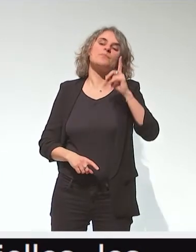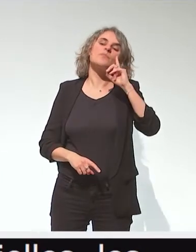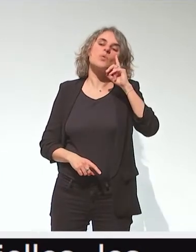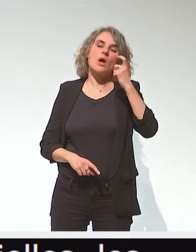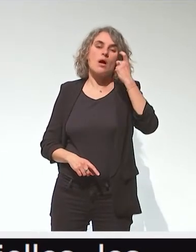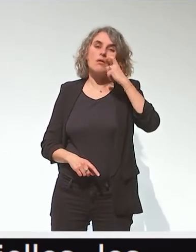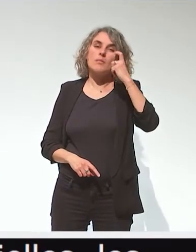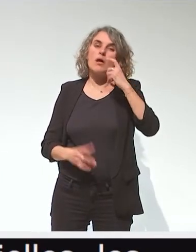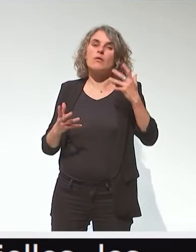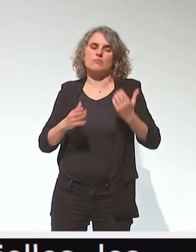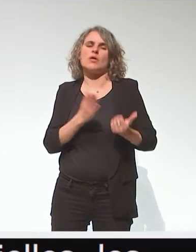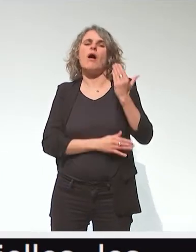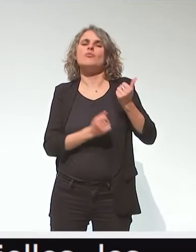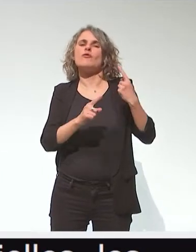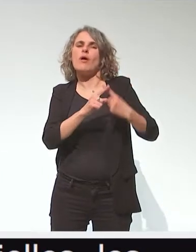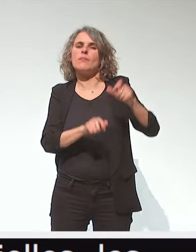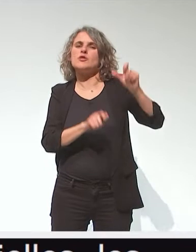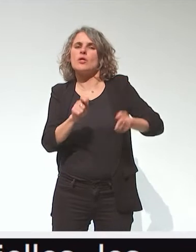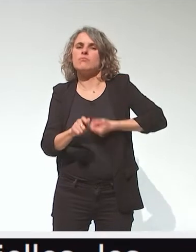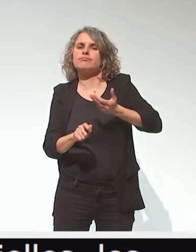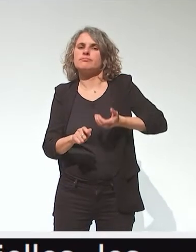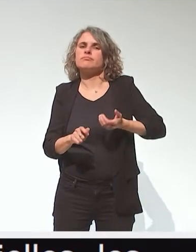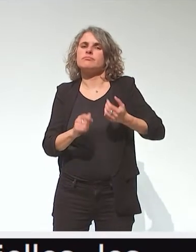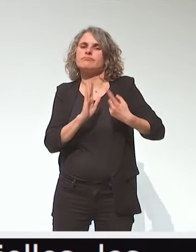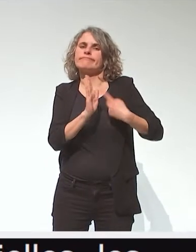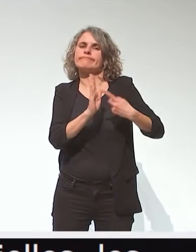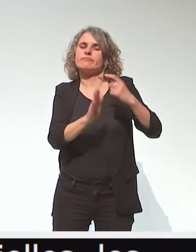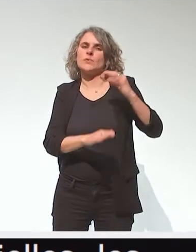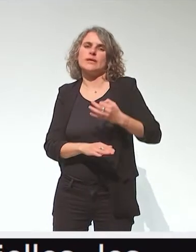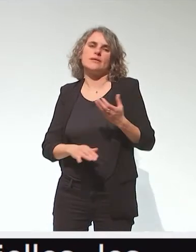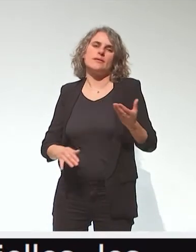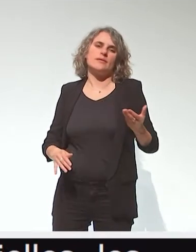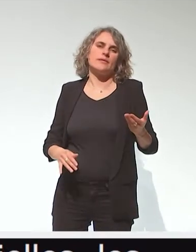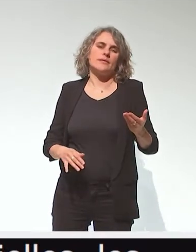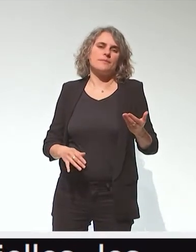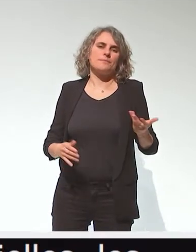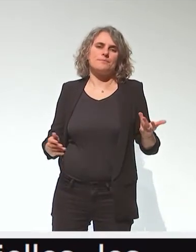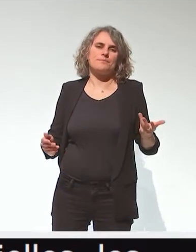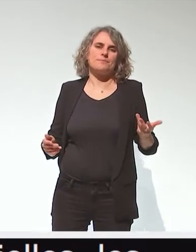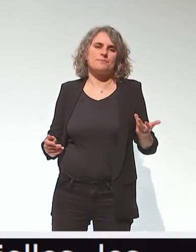Bearing in mind particularly, and we've heard this a number of times this morning, bearing in mind